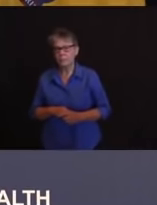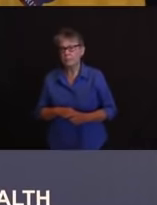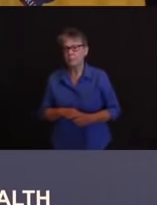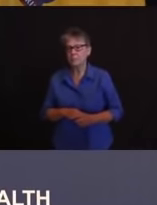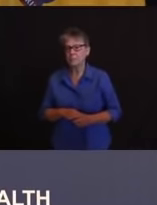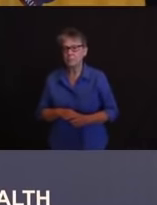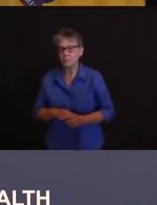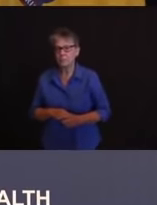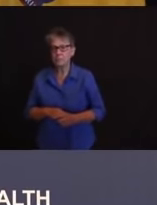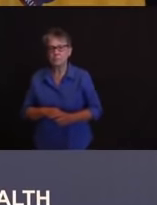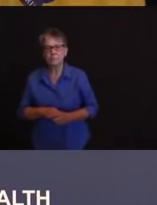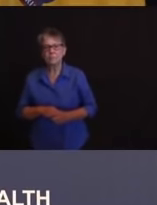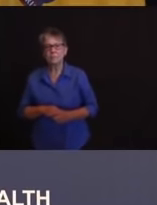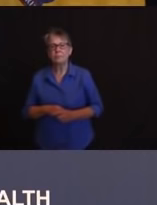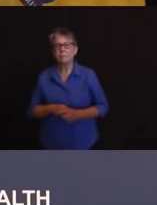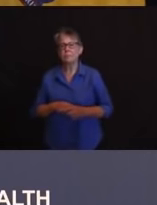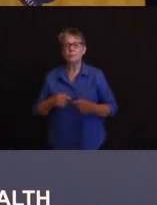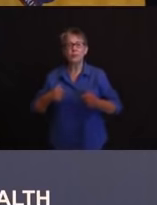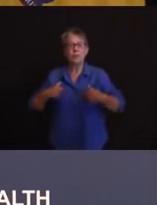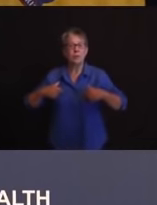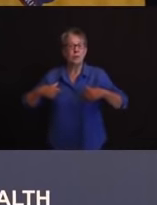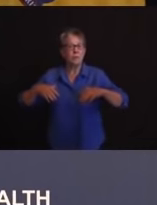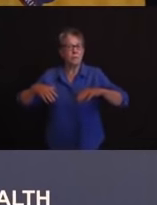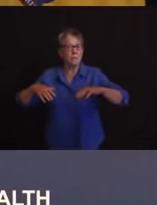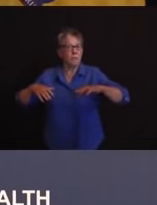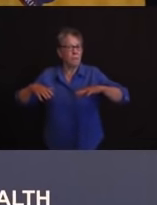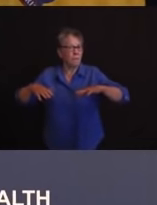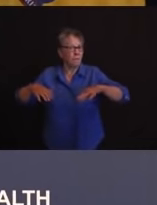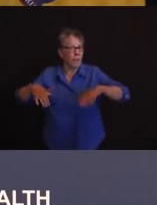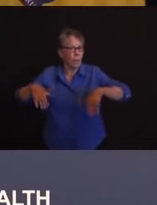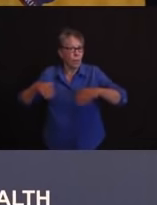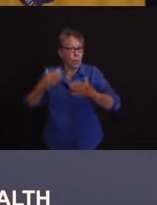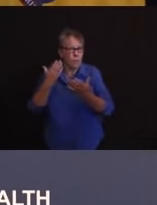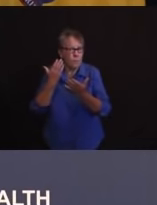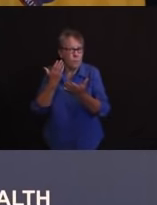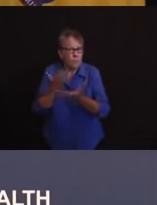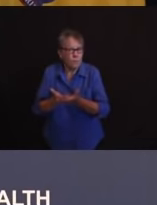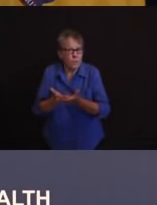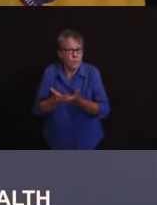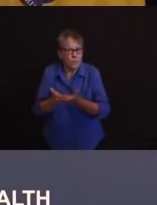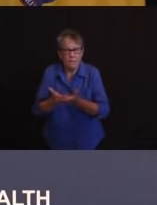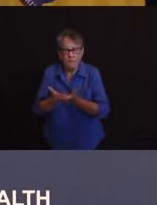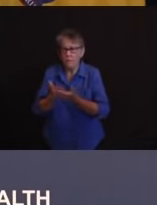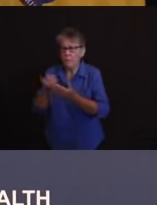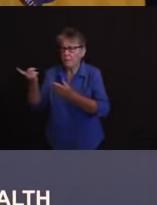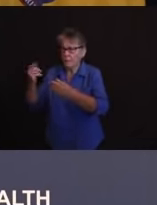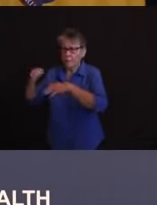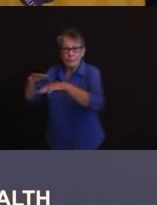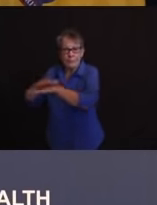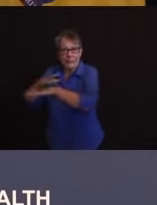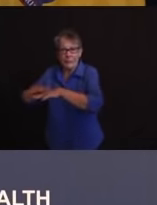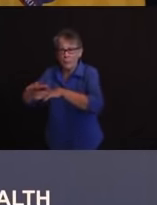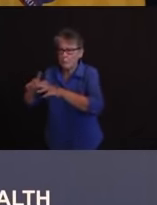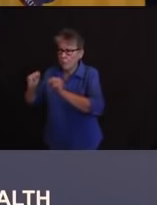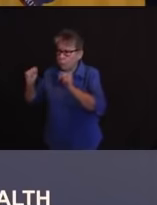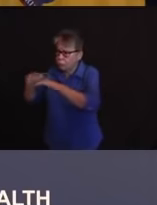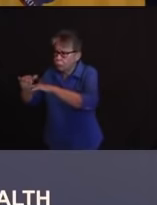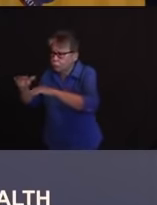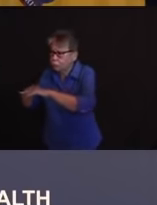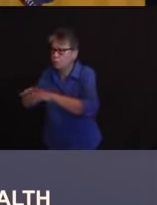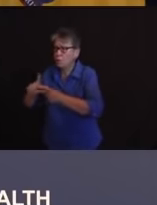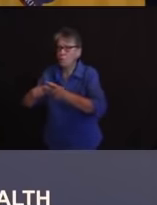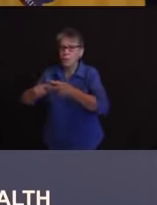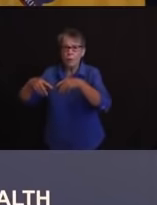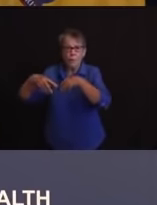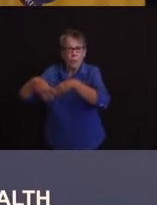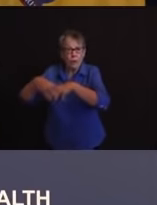increase in cases. We do believe that indoor graduation parties or folks coming